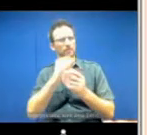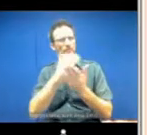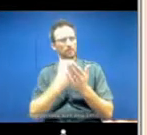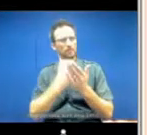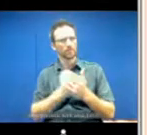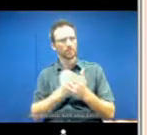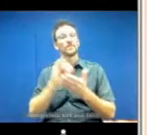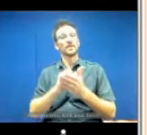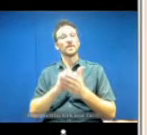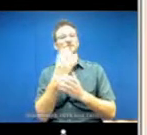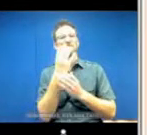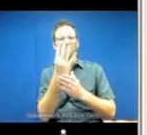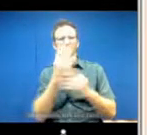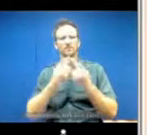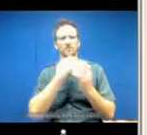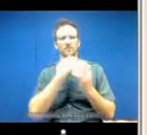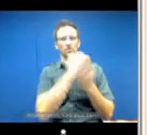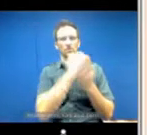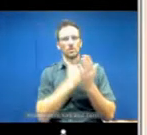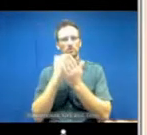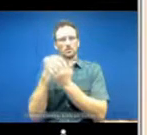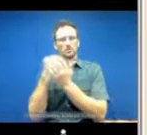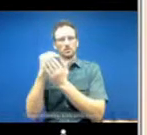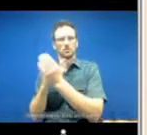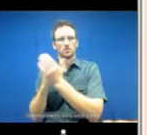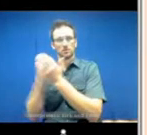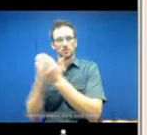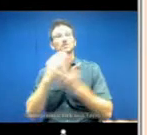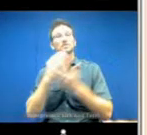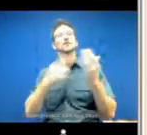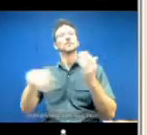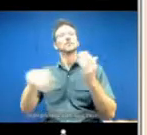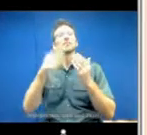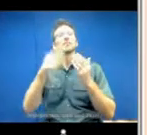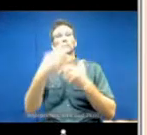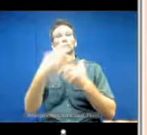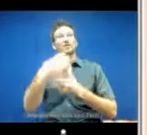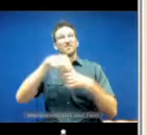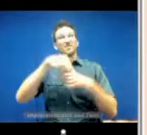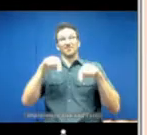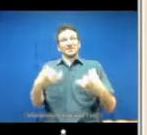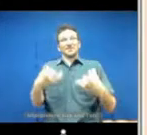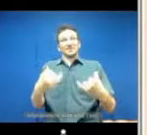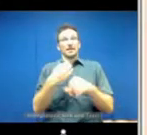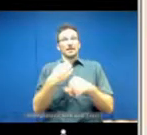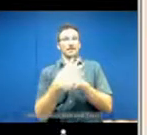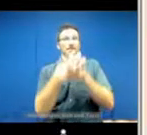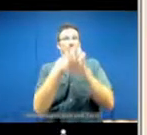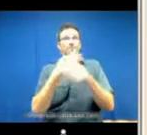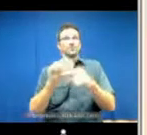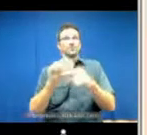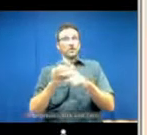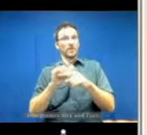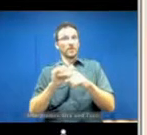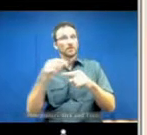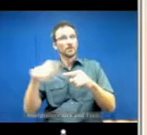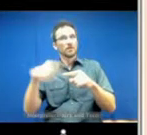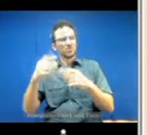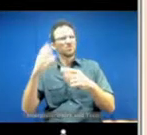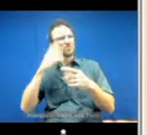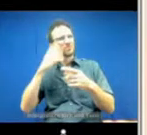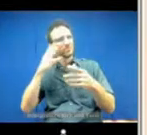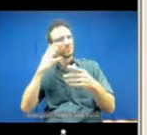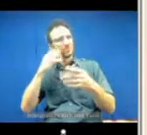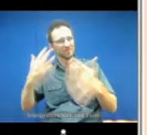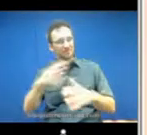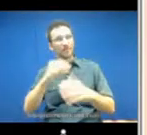this webinar today have gone through the program, and some of you are in the program as we speak. So if you want more